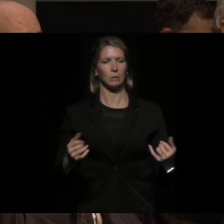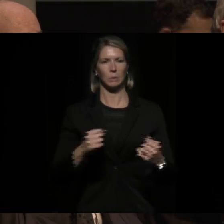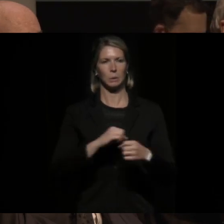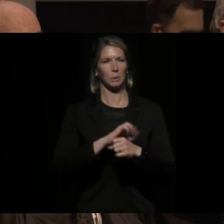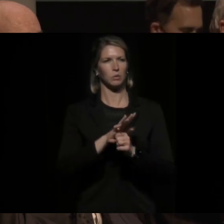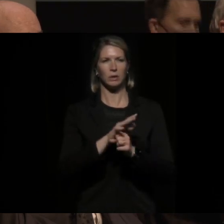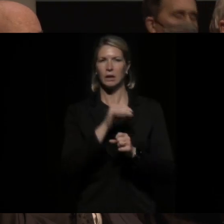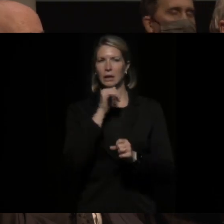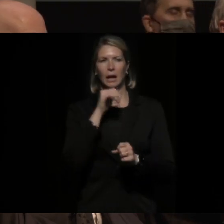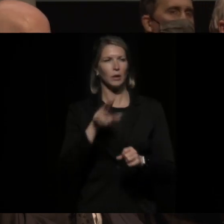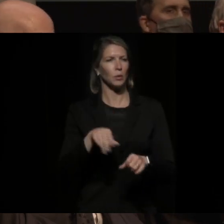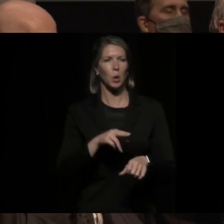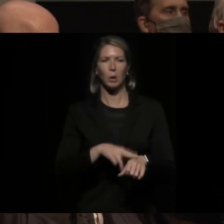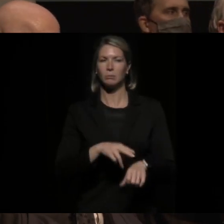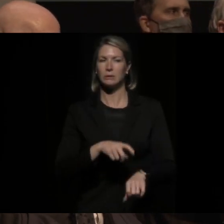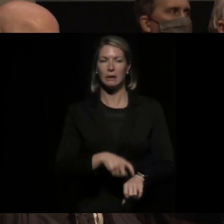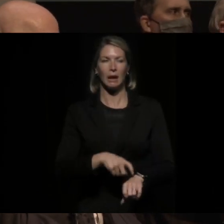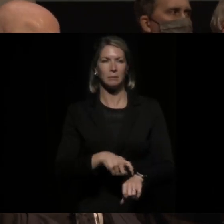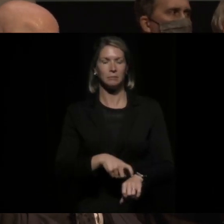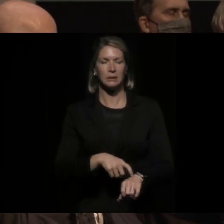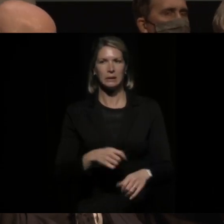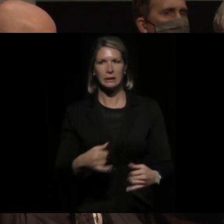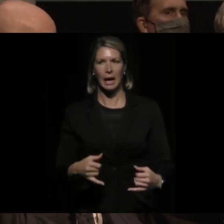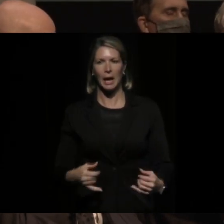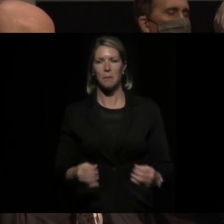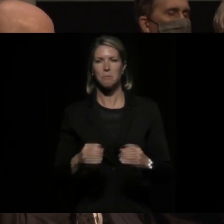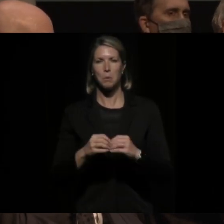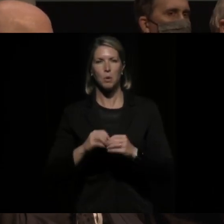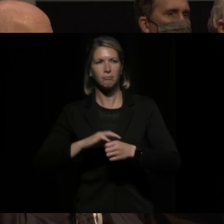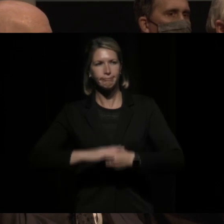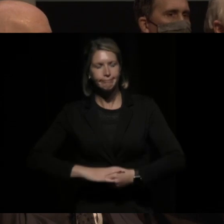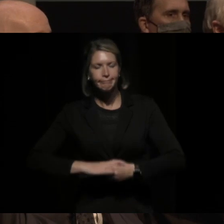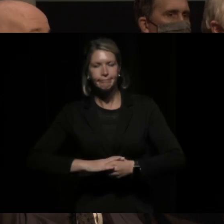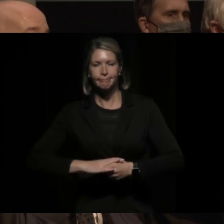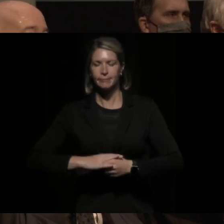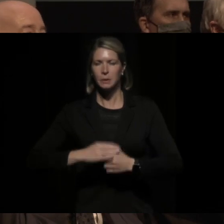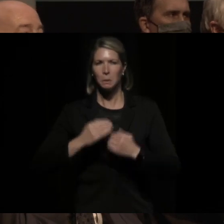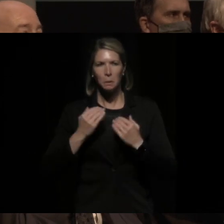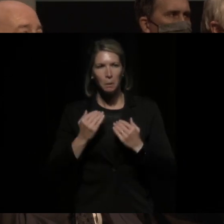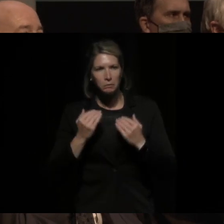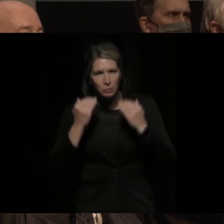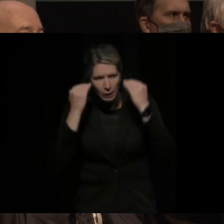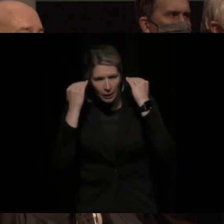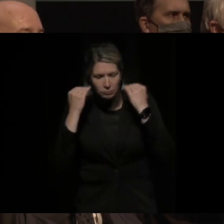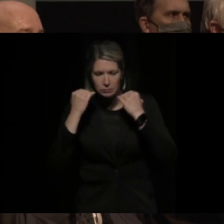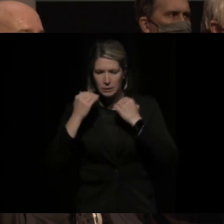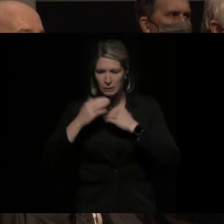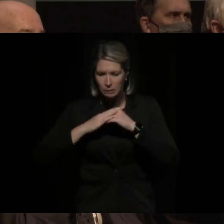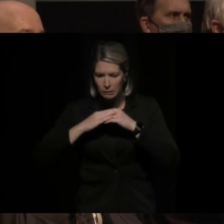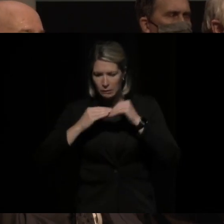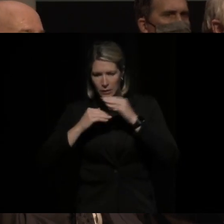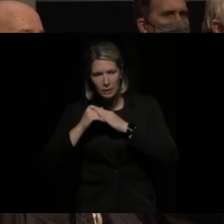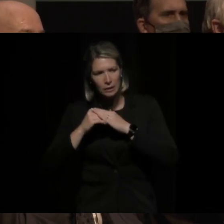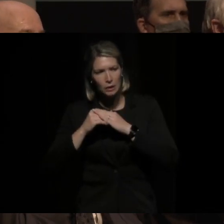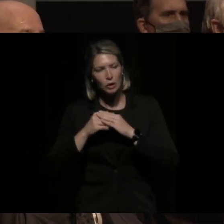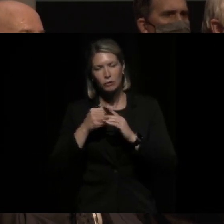in the face of extraordinary pressure, with overwhelming challenges, you have all shown true leadership.